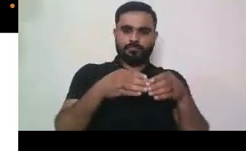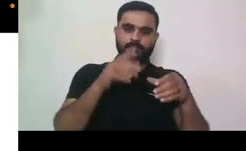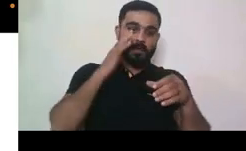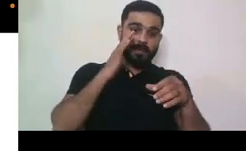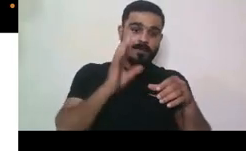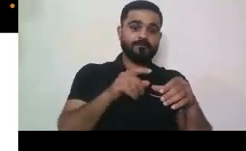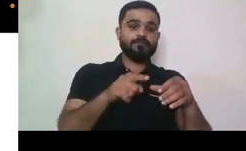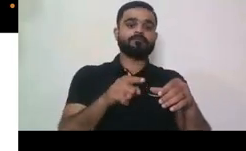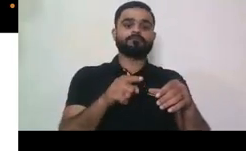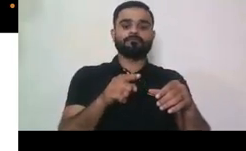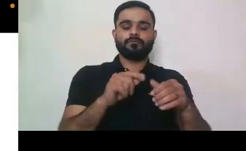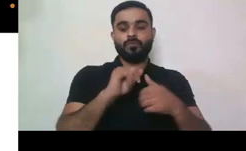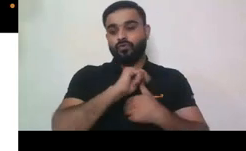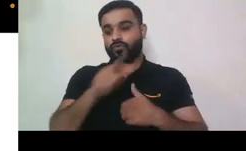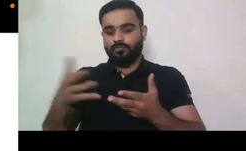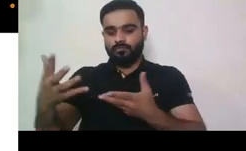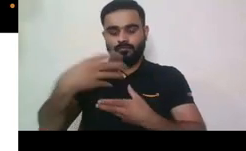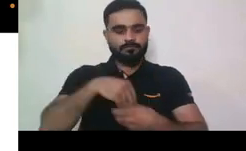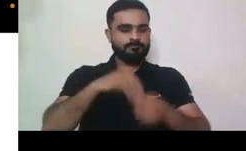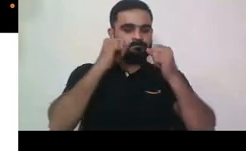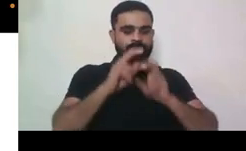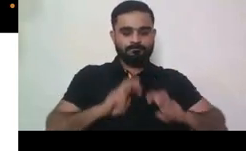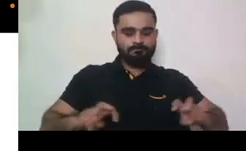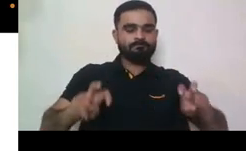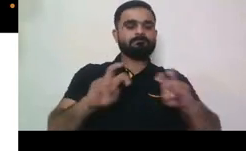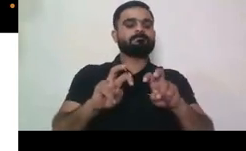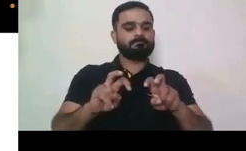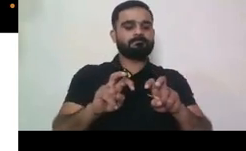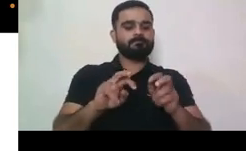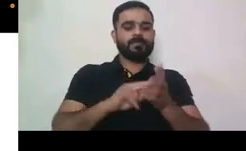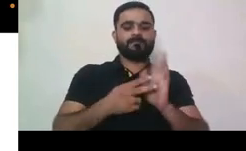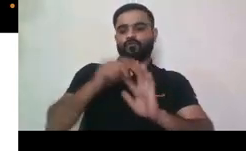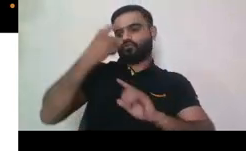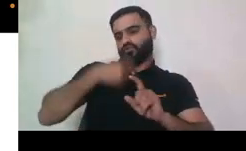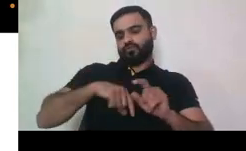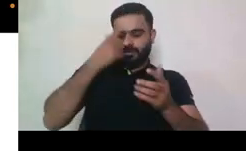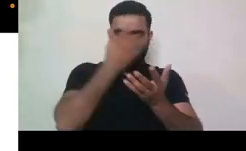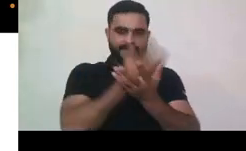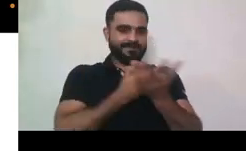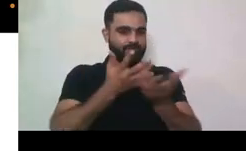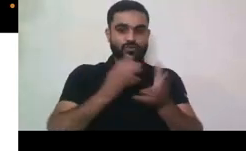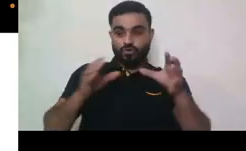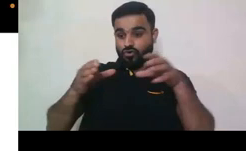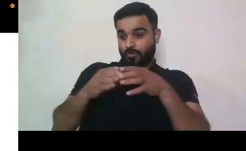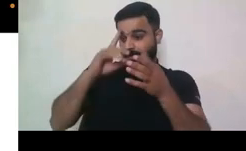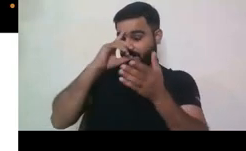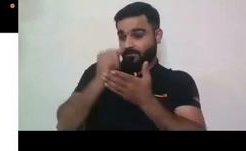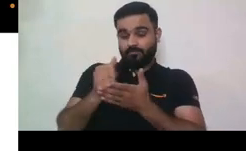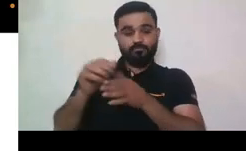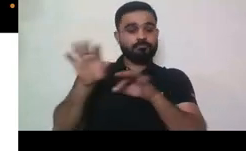important that everyone collectively sit together. It's not an individual will decide. The group collectively will